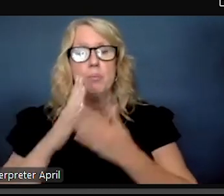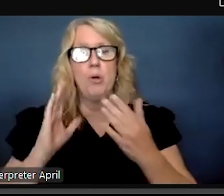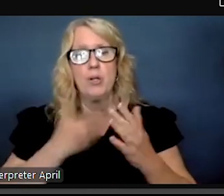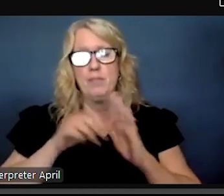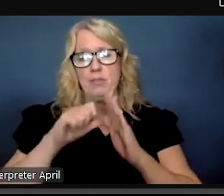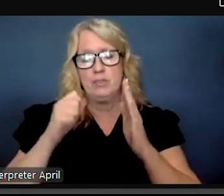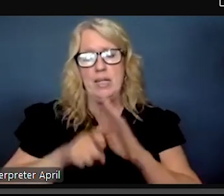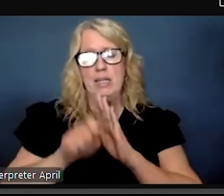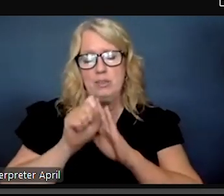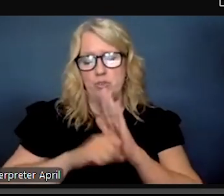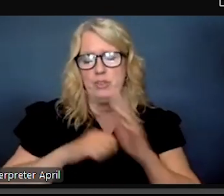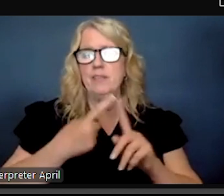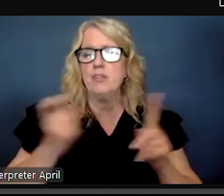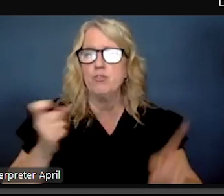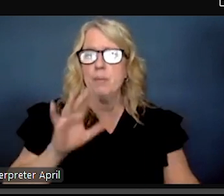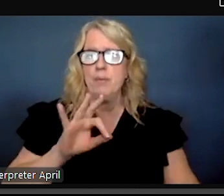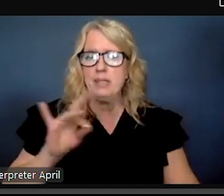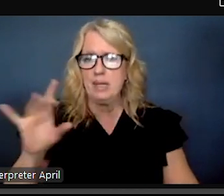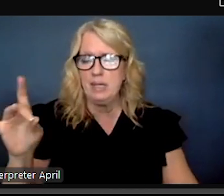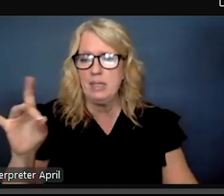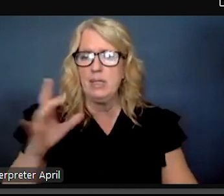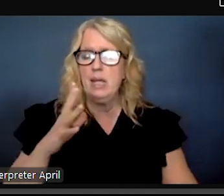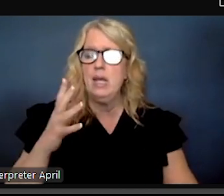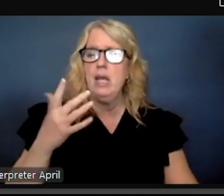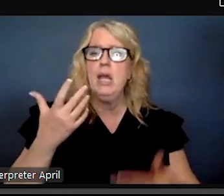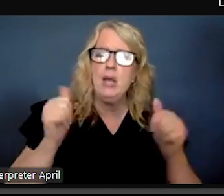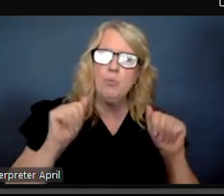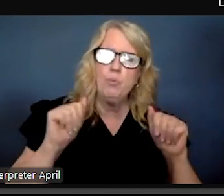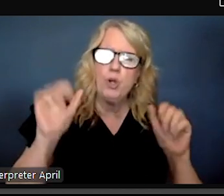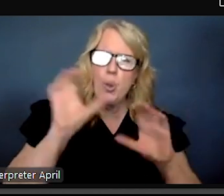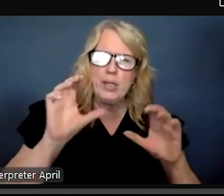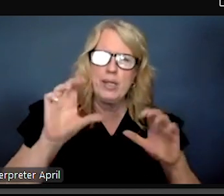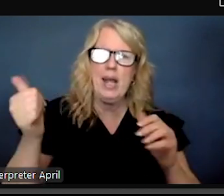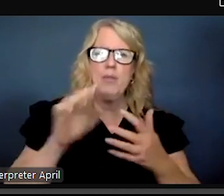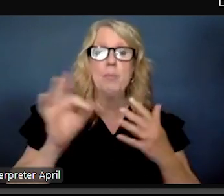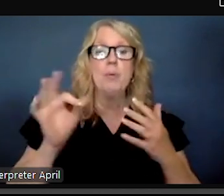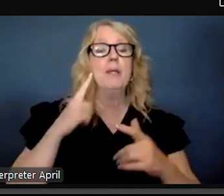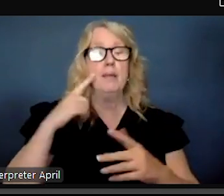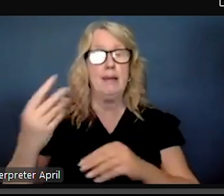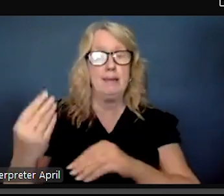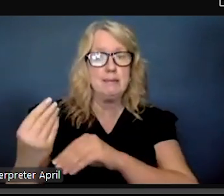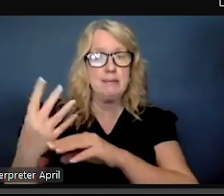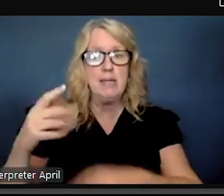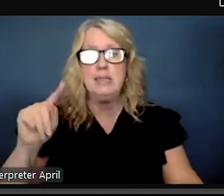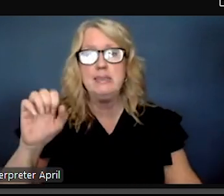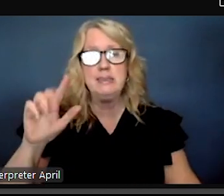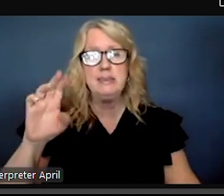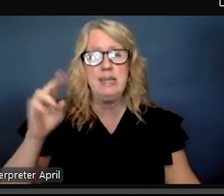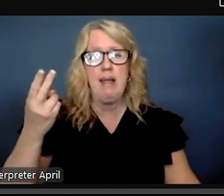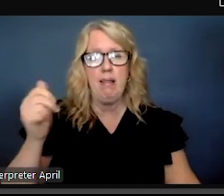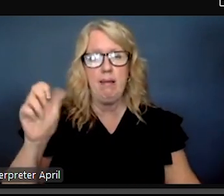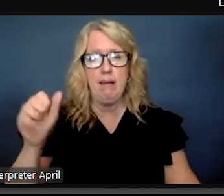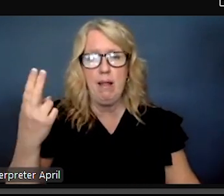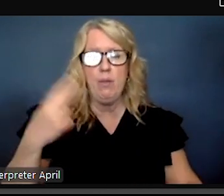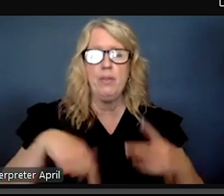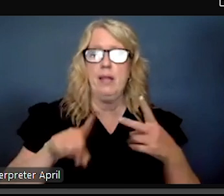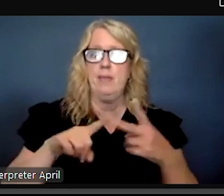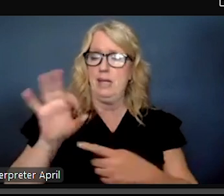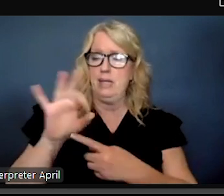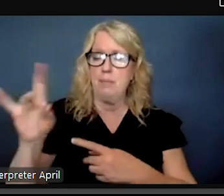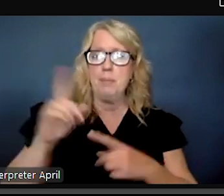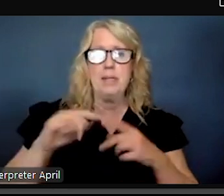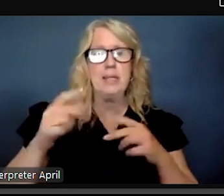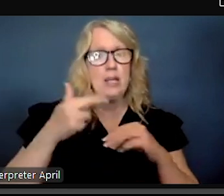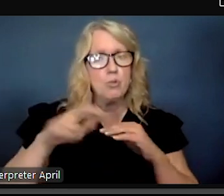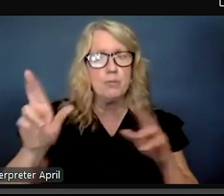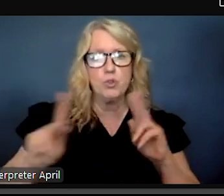of 988. And we're looking at other options like telehealth and making sure that 988 is able to refer